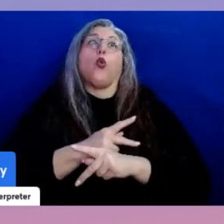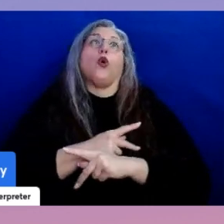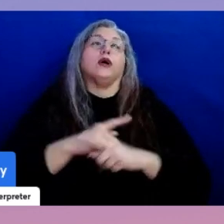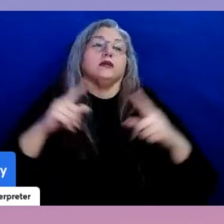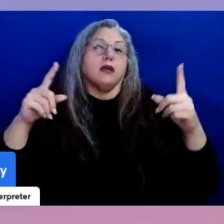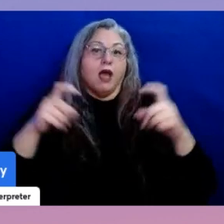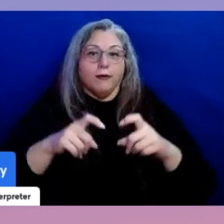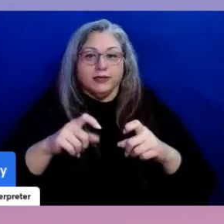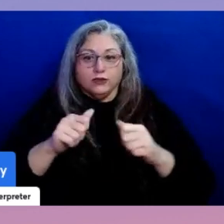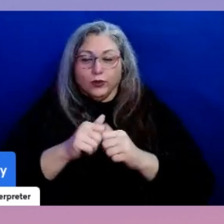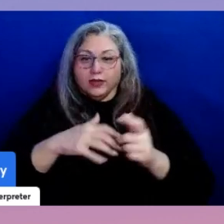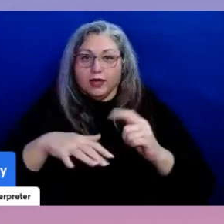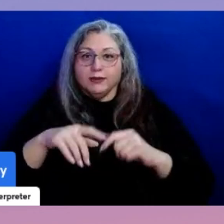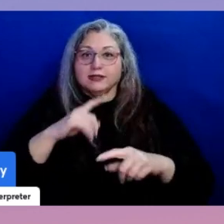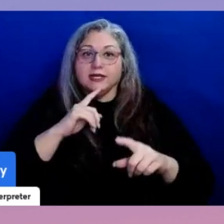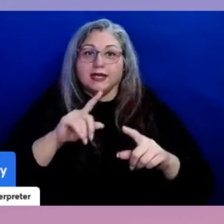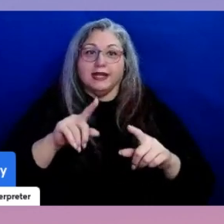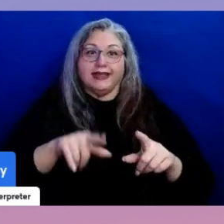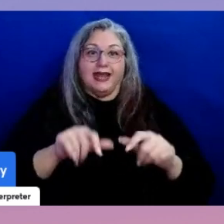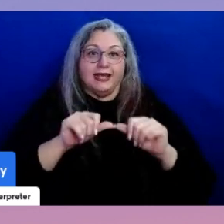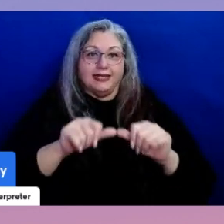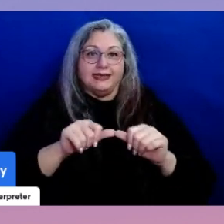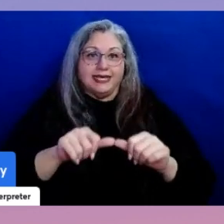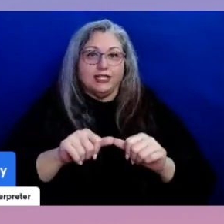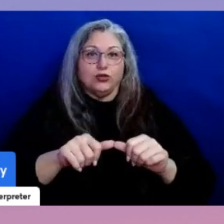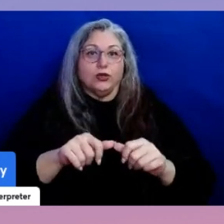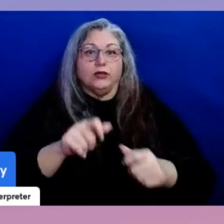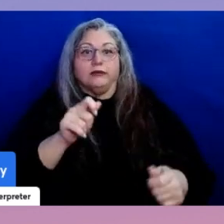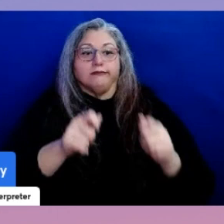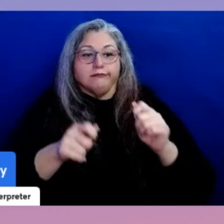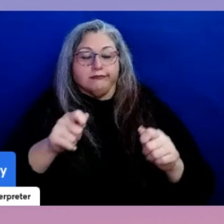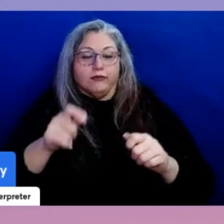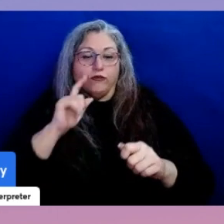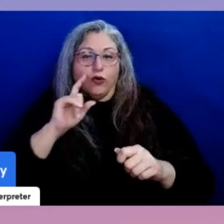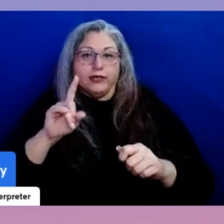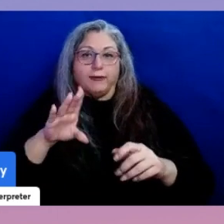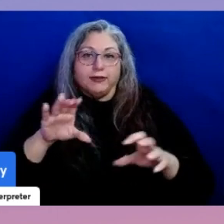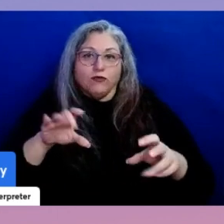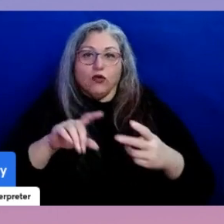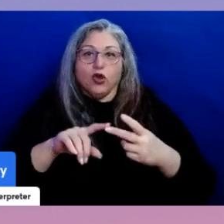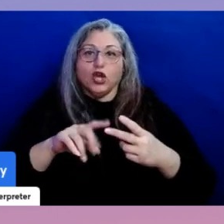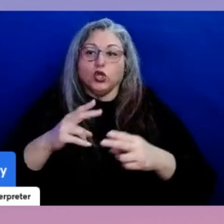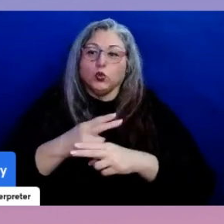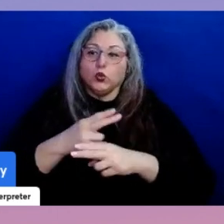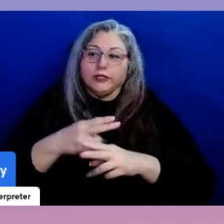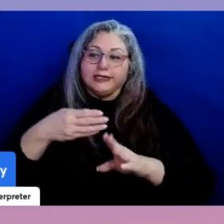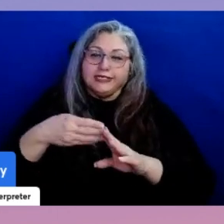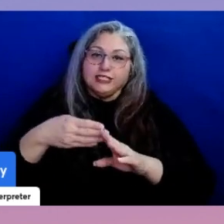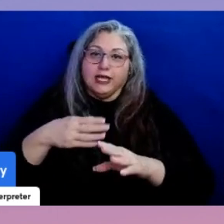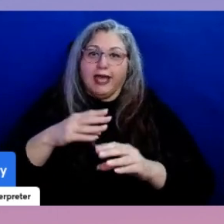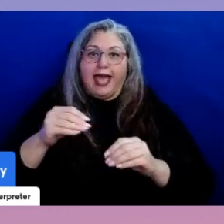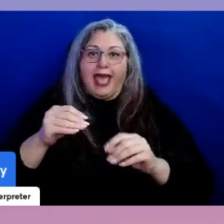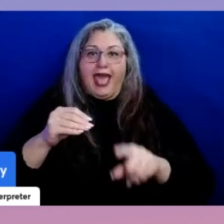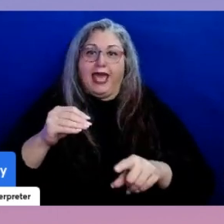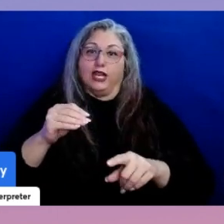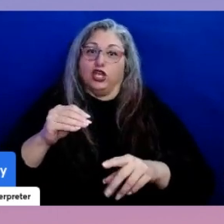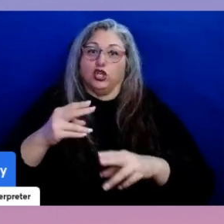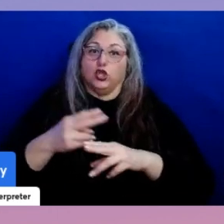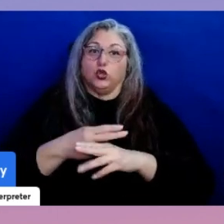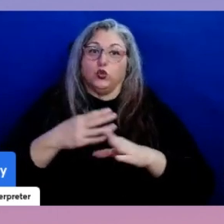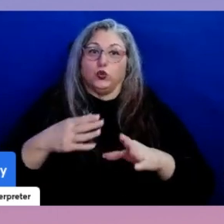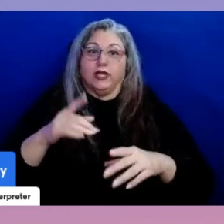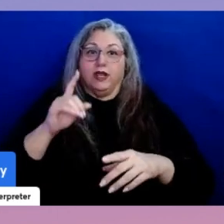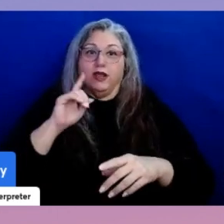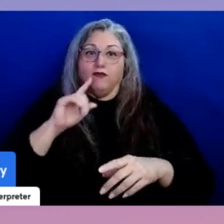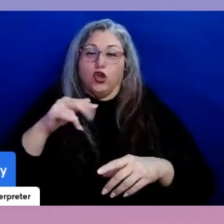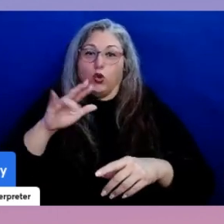Continuous monitoring of database performance, resource utilization, and query execution is essential for proactive issue detection.